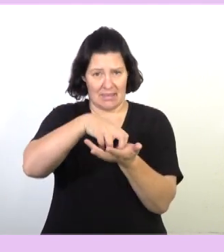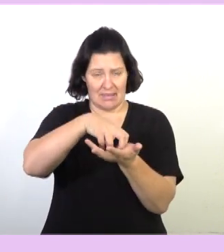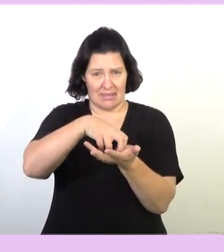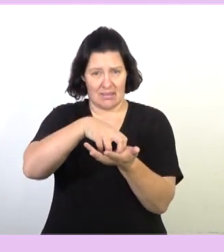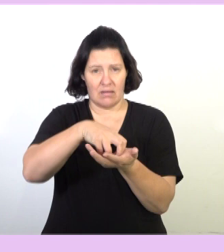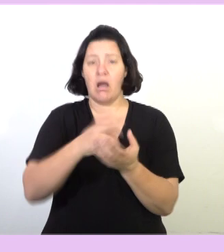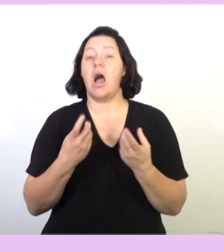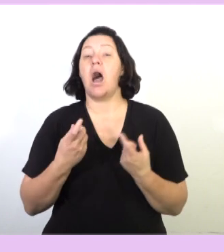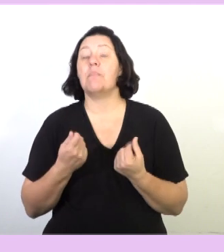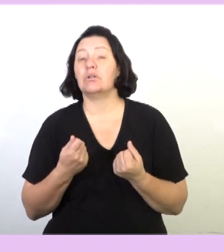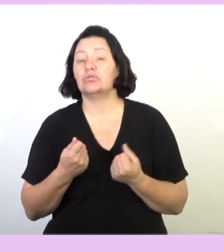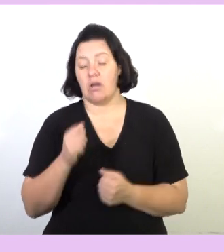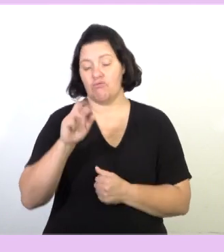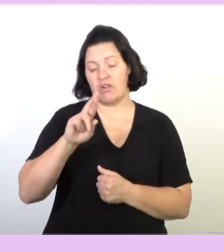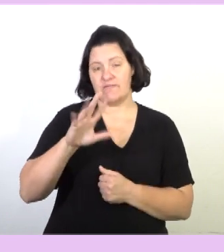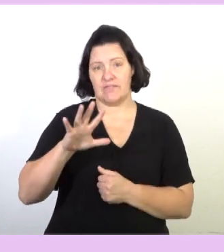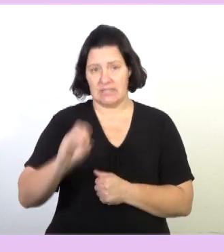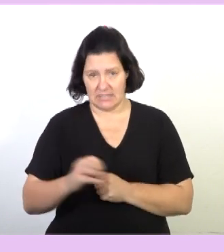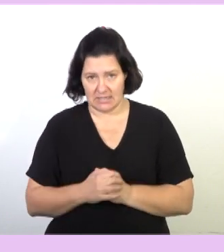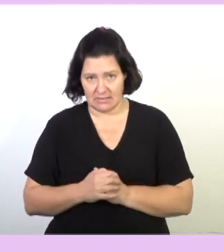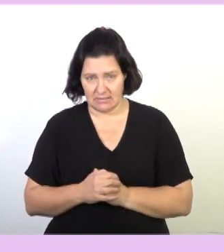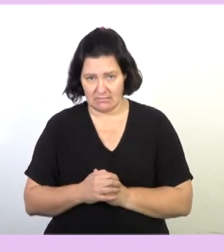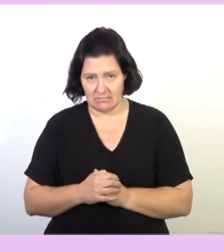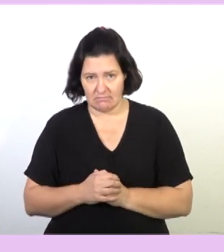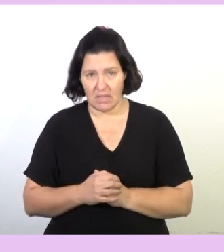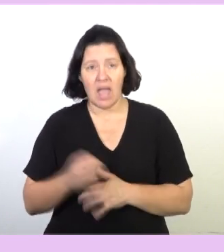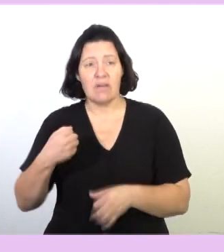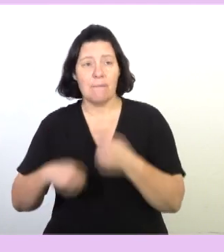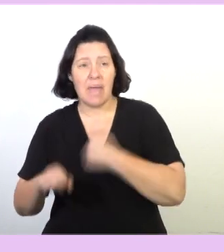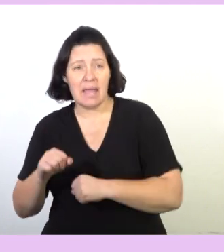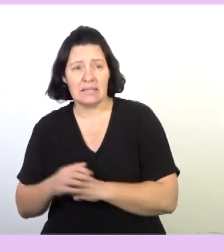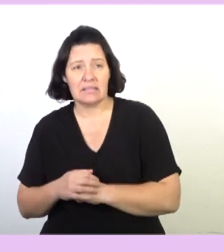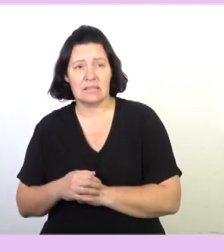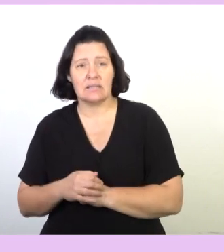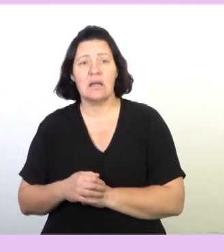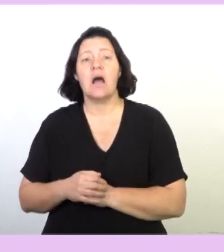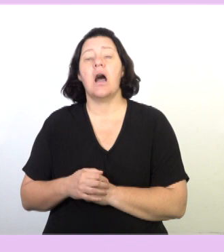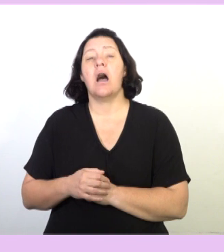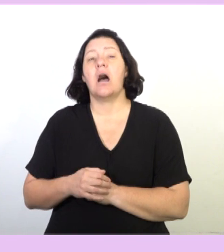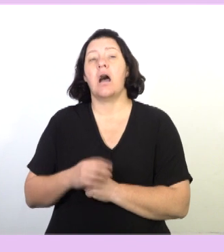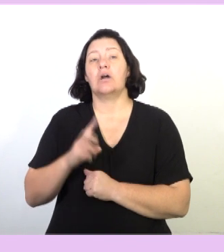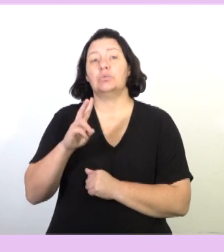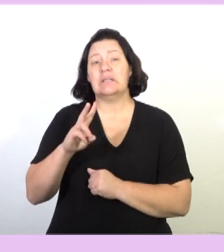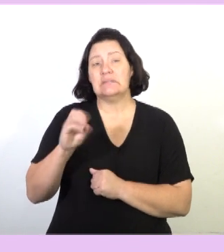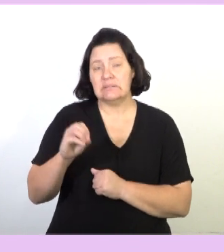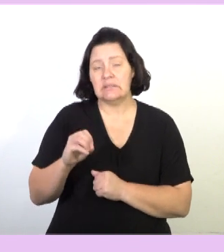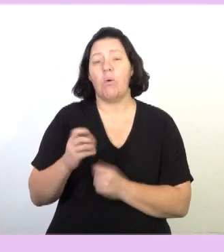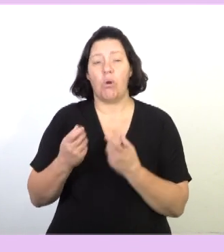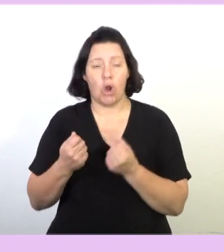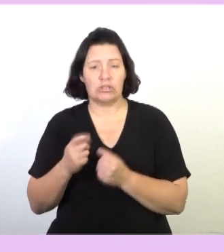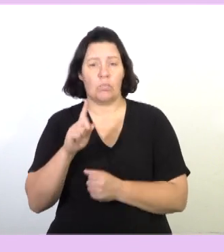cupcakes, it will cost her 50 rand. If she bakes 20 cupcakes, it will cost her 100